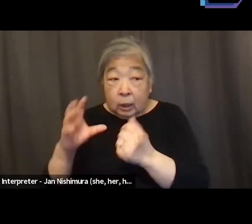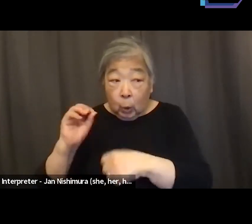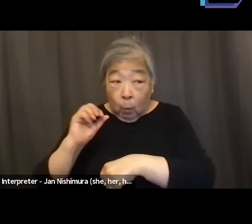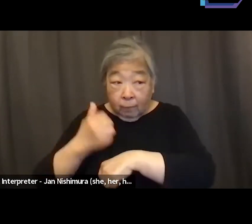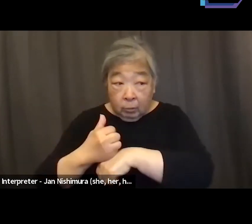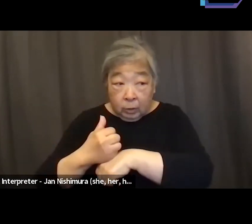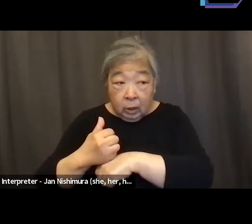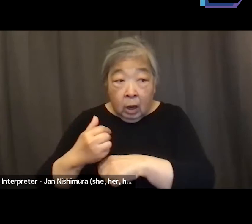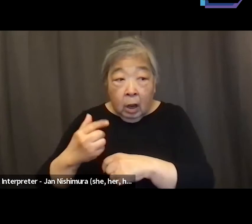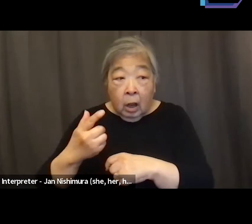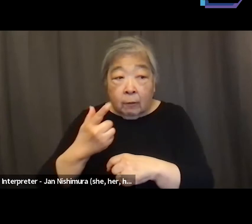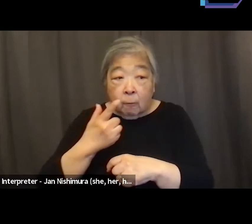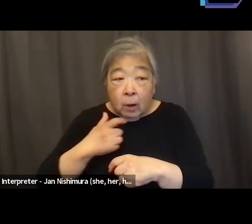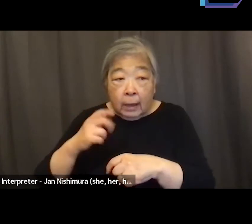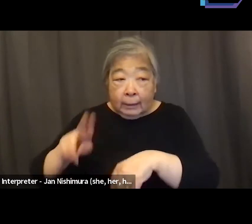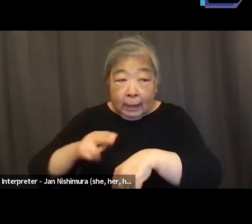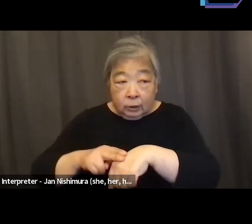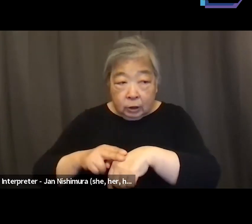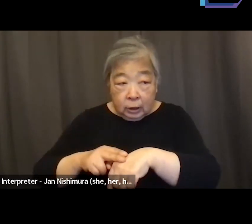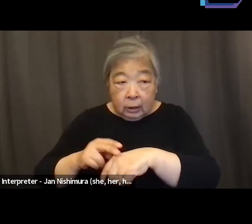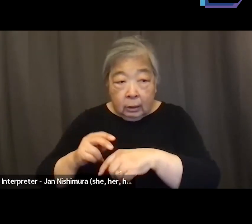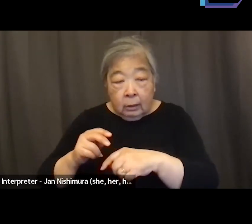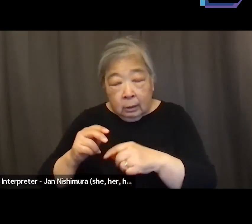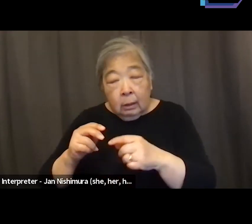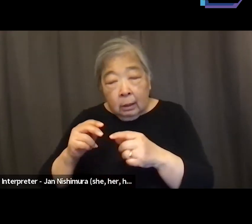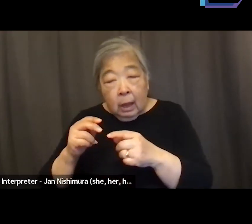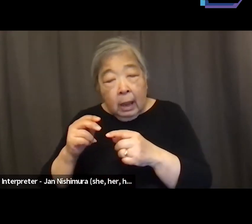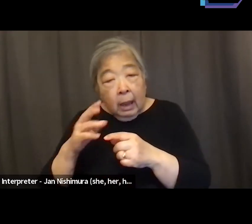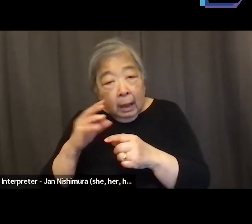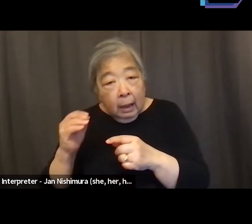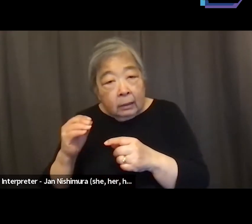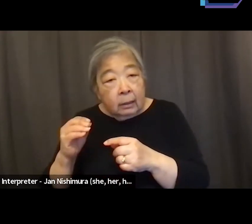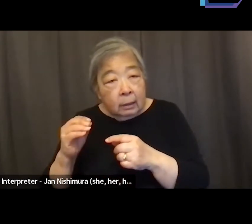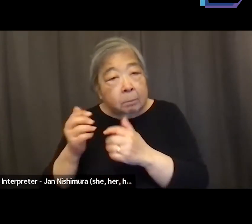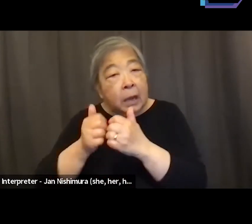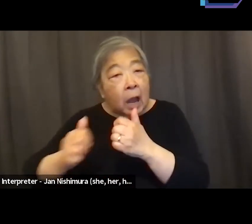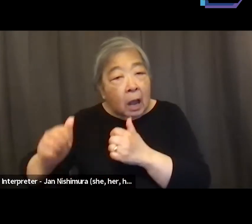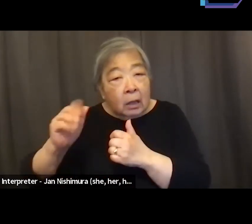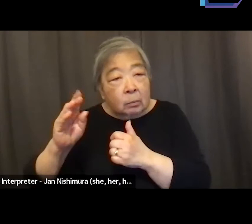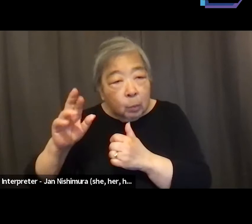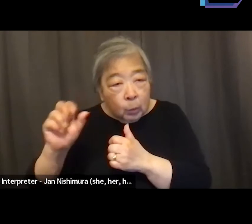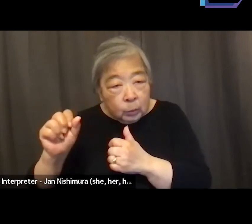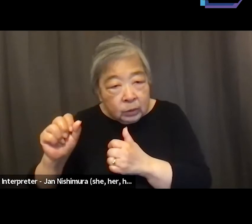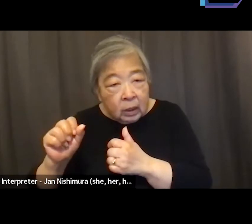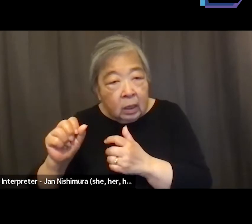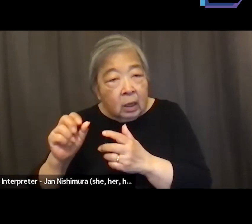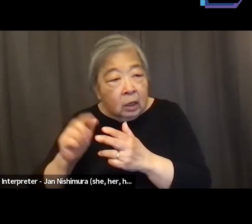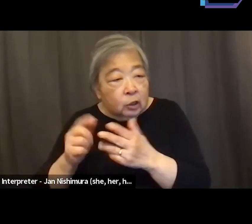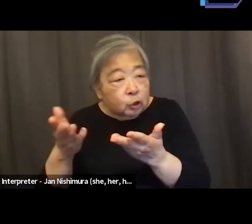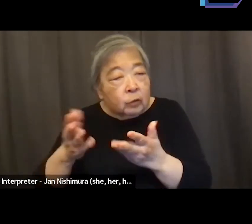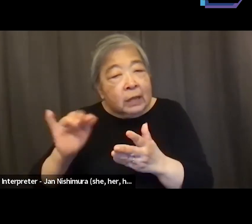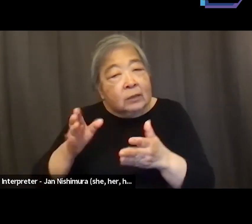Red Nation, a Native Liberation grassroots organization, as well as Beyond Borders Caucus, which serves as a vehicle